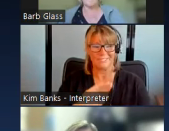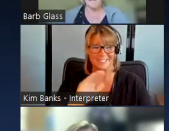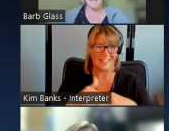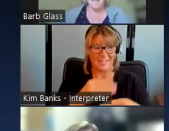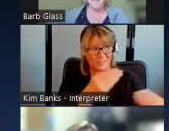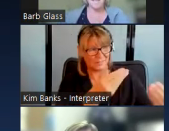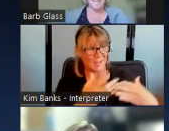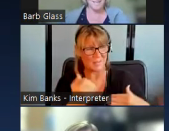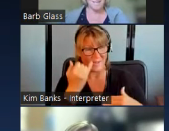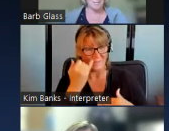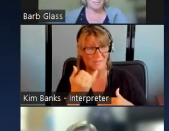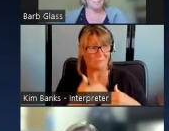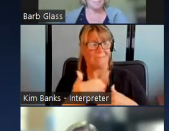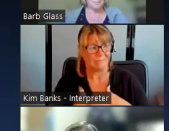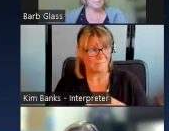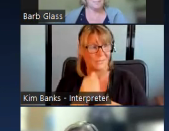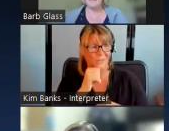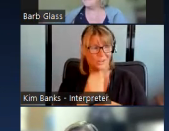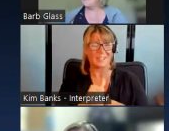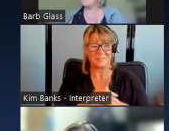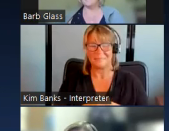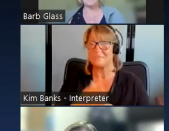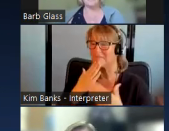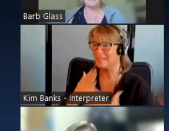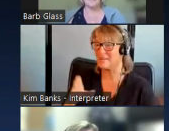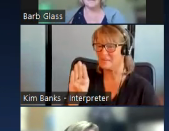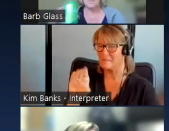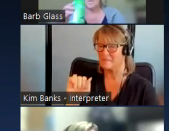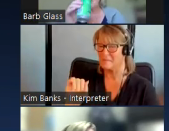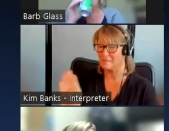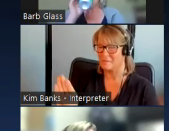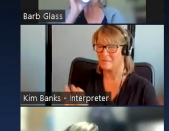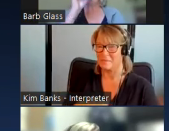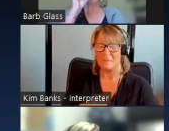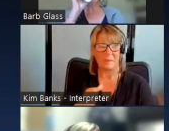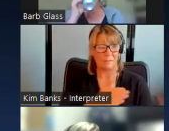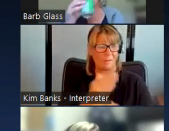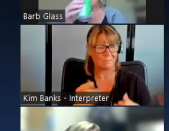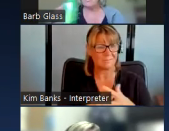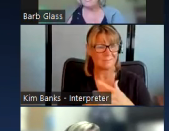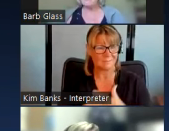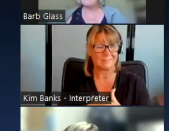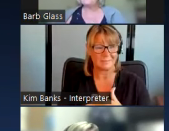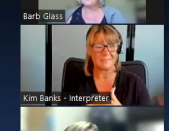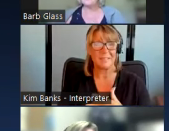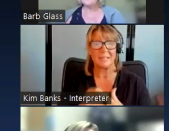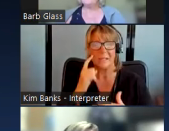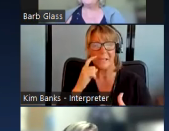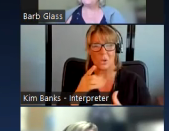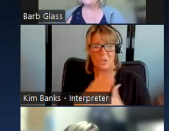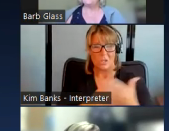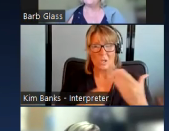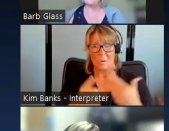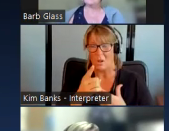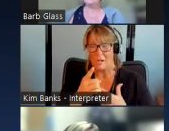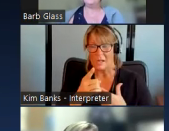out. Okay, thank you very much, Barb. Just before I get started, somebody is having trouble